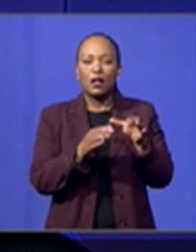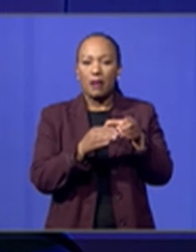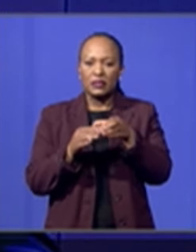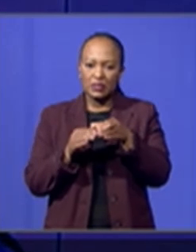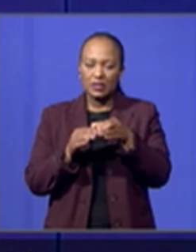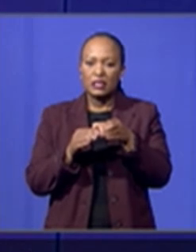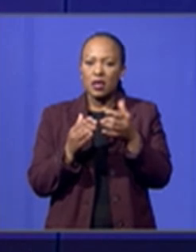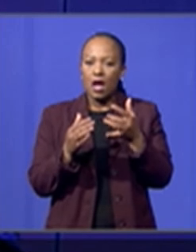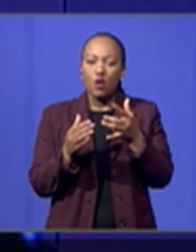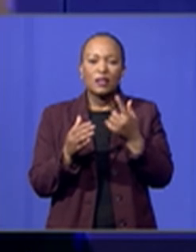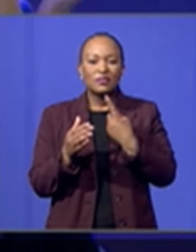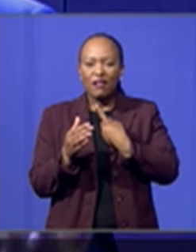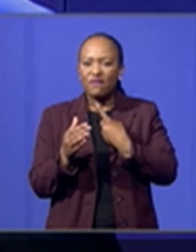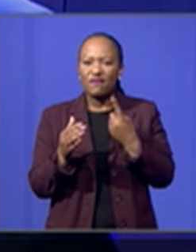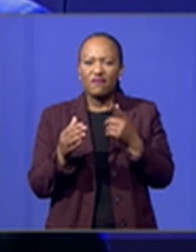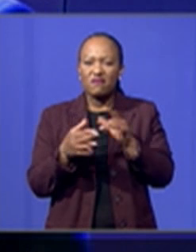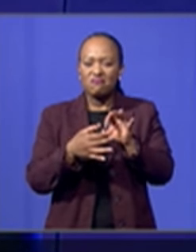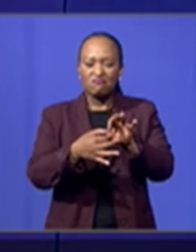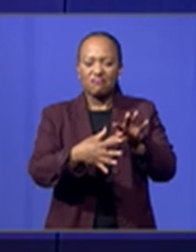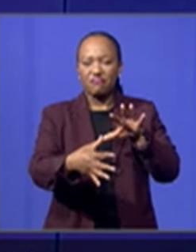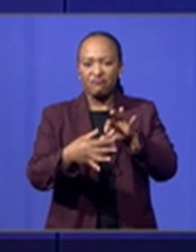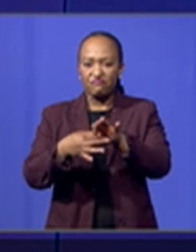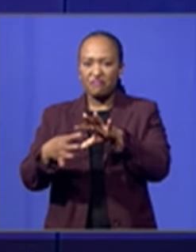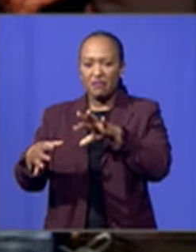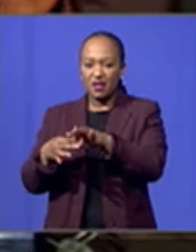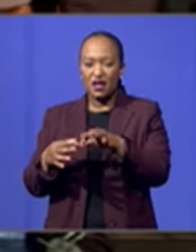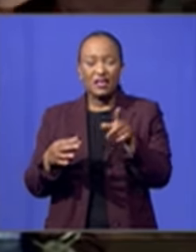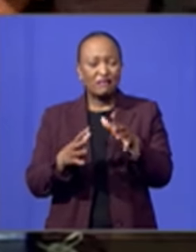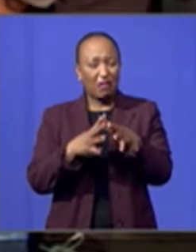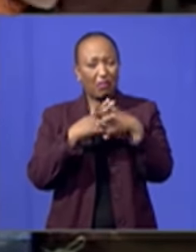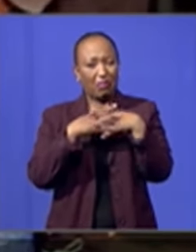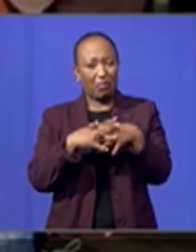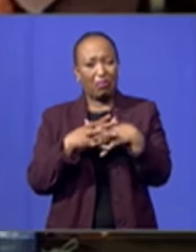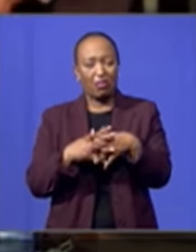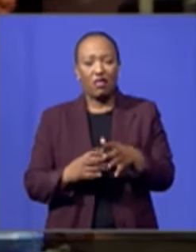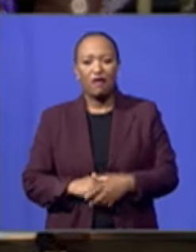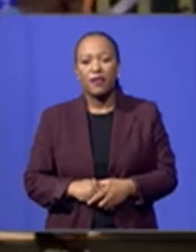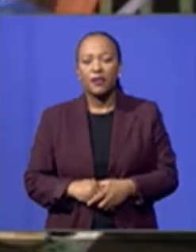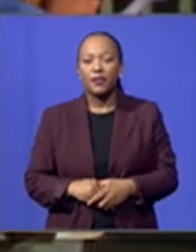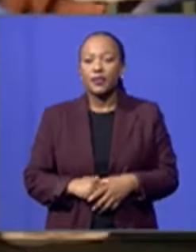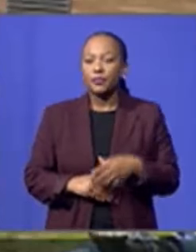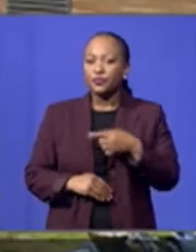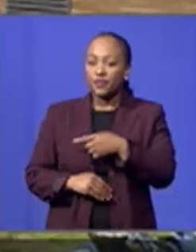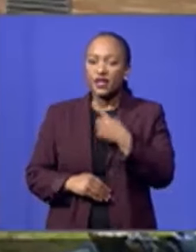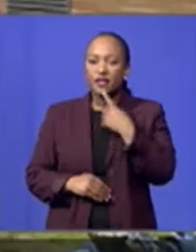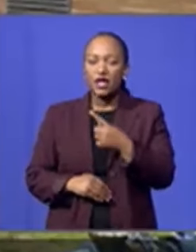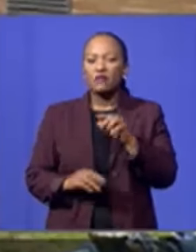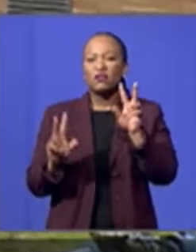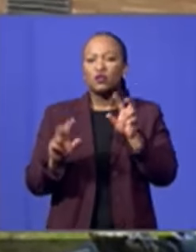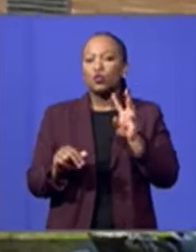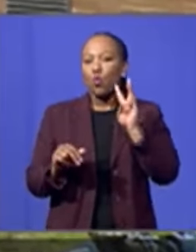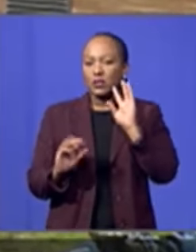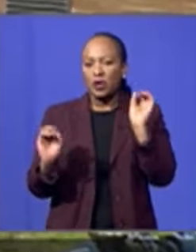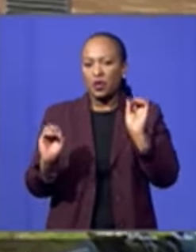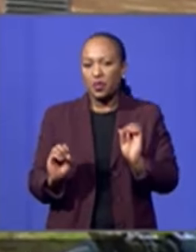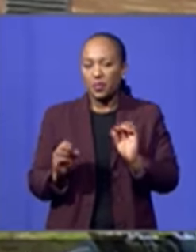itself apart in the public. What a mess. Masepala o tsweletse go itemogela tlhaelo ya metsi le mafaratlhatlha